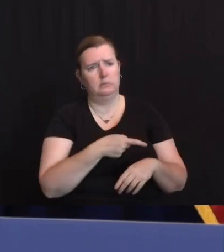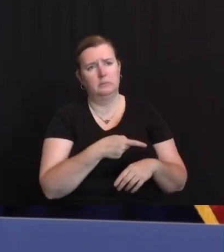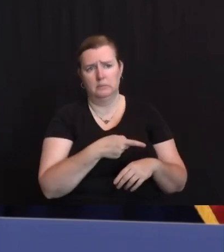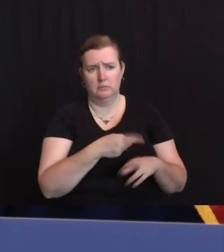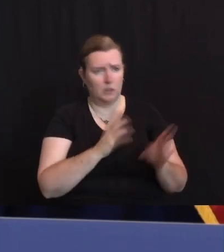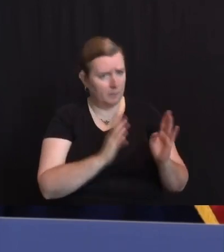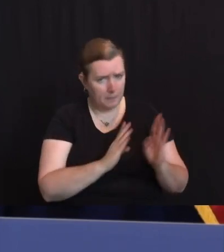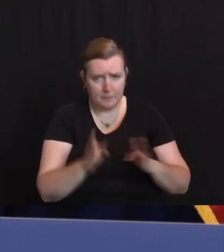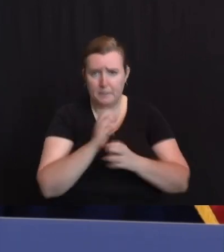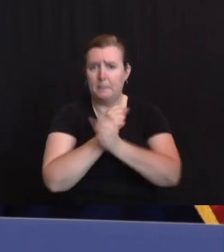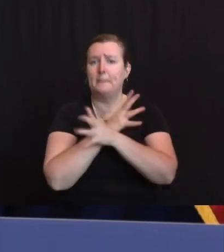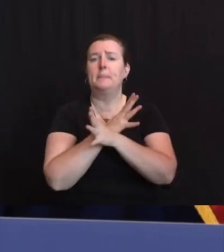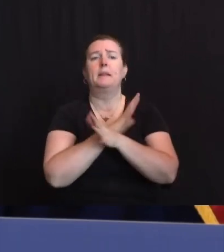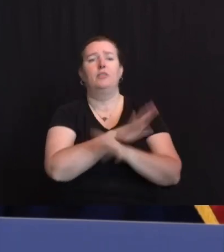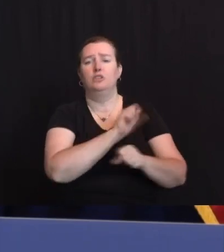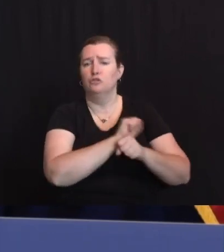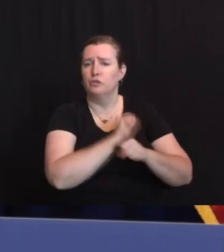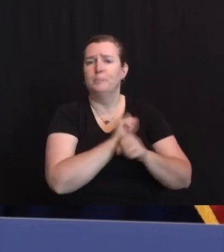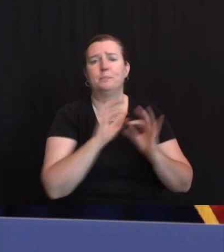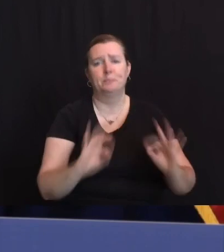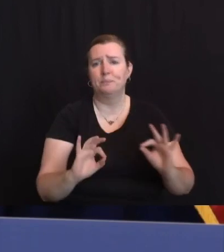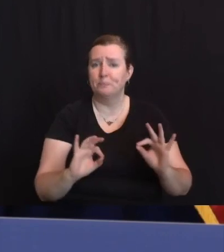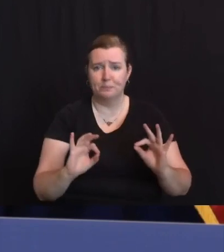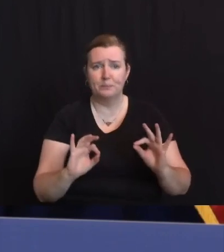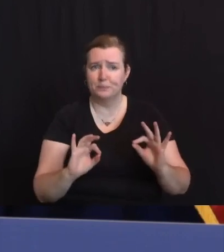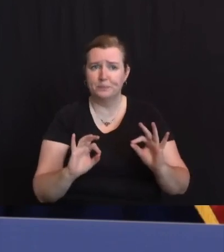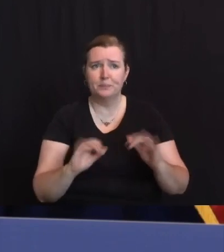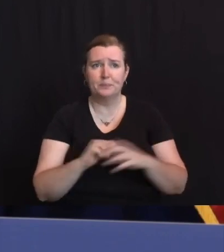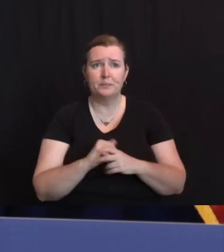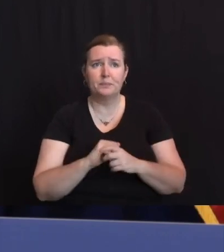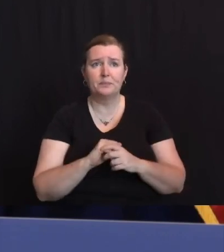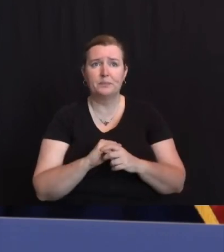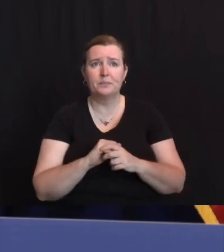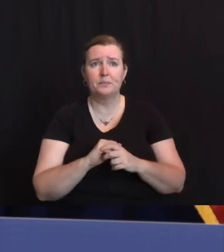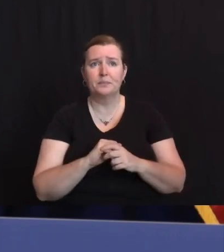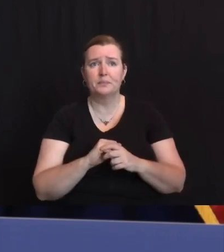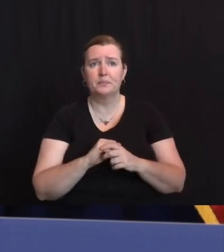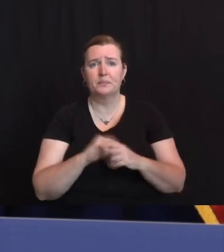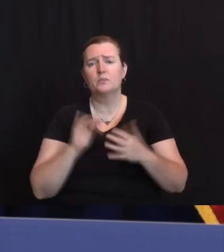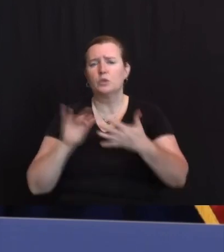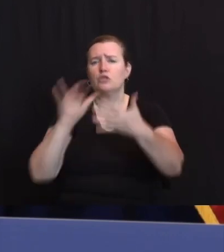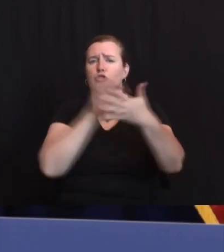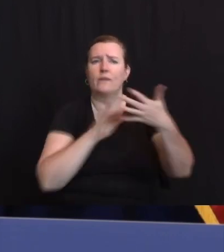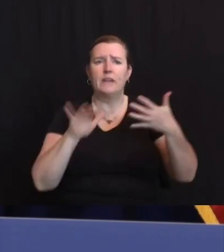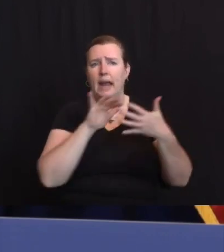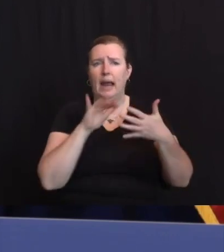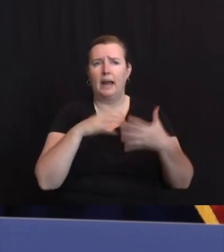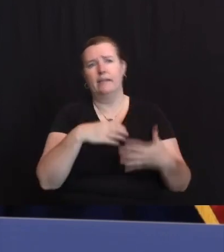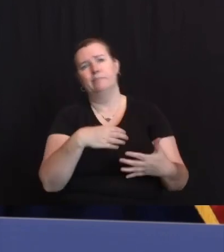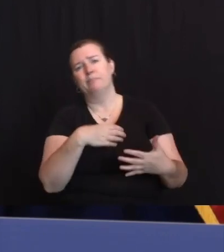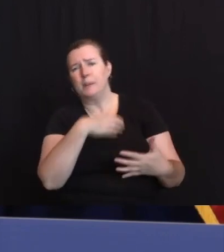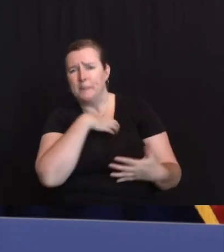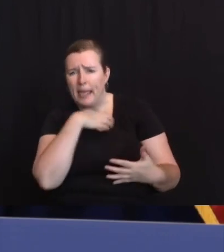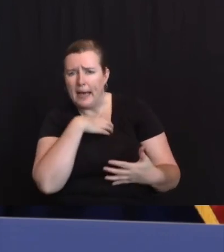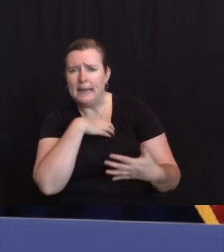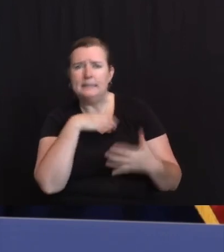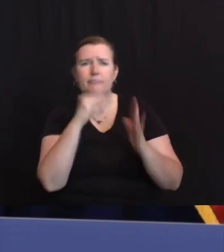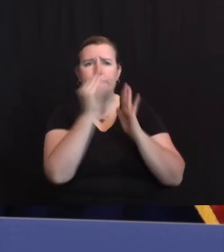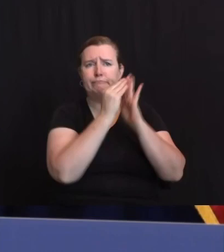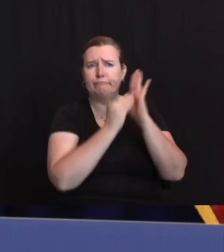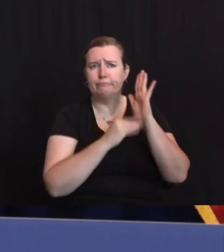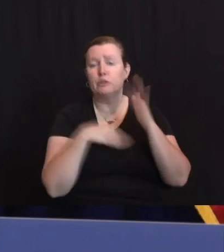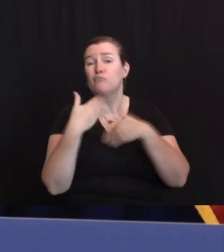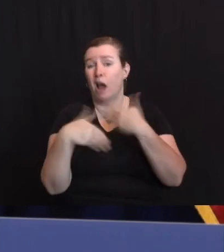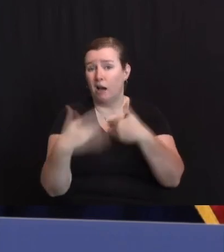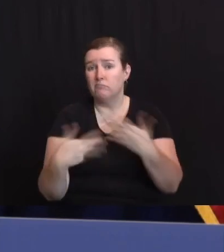that, and prepared from a survey and complaint follow-up process to always check